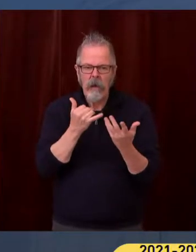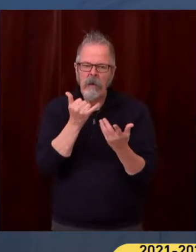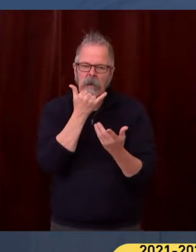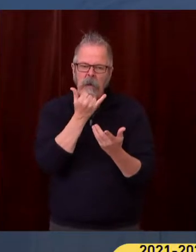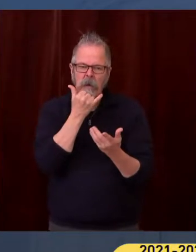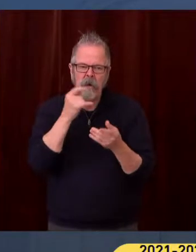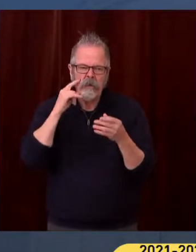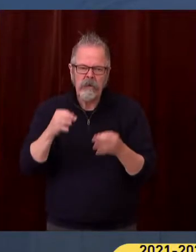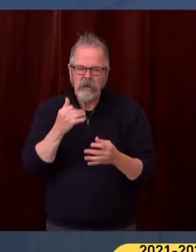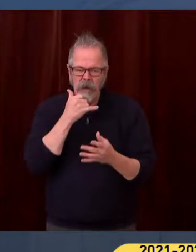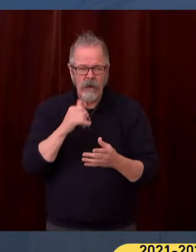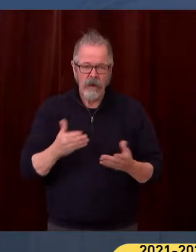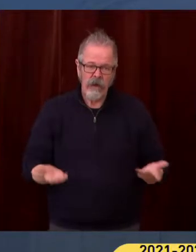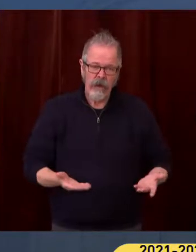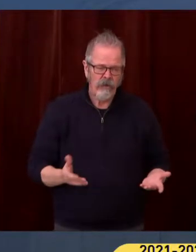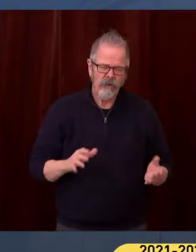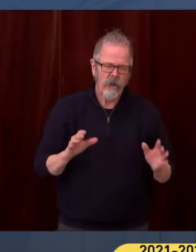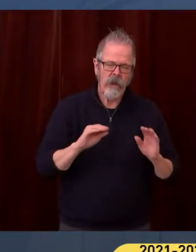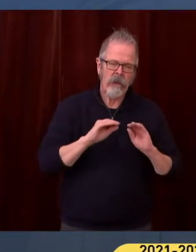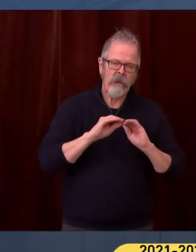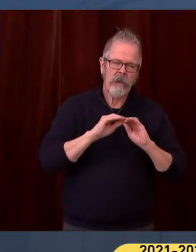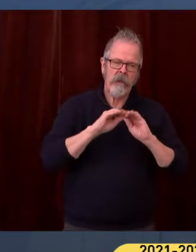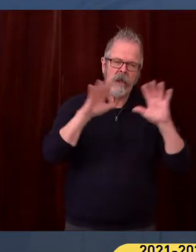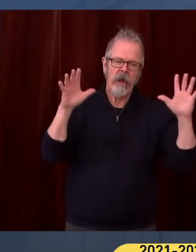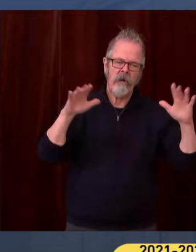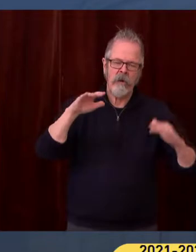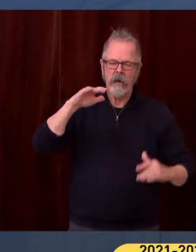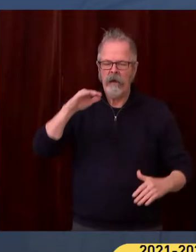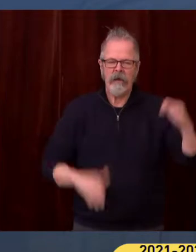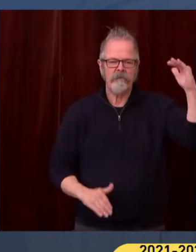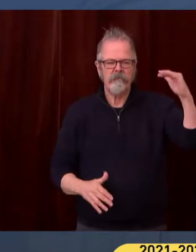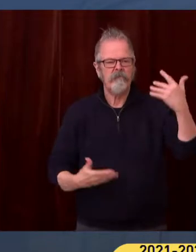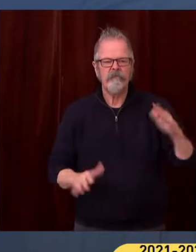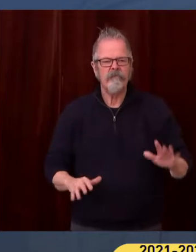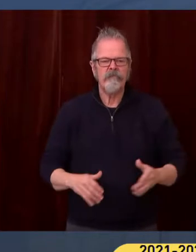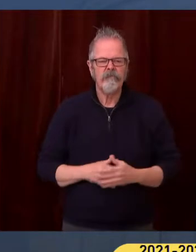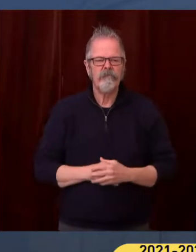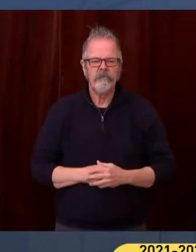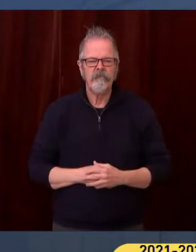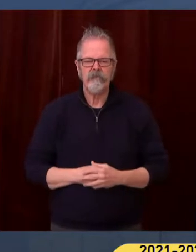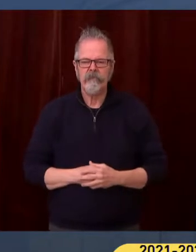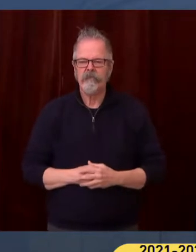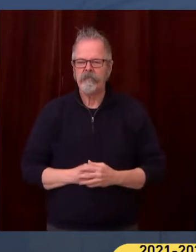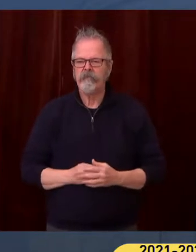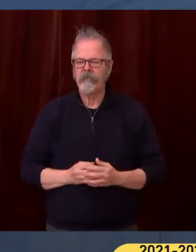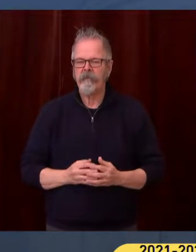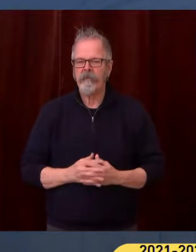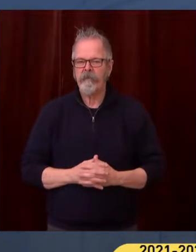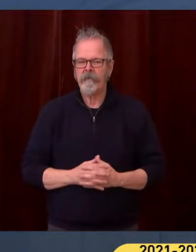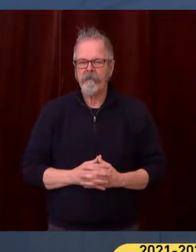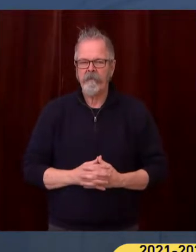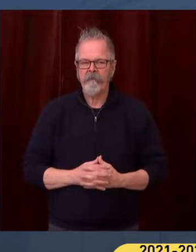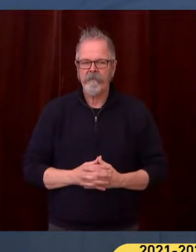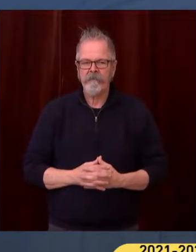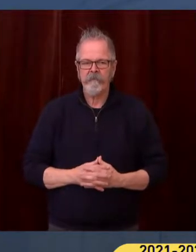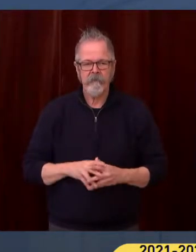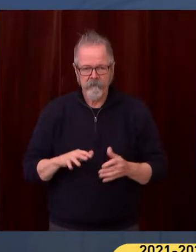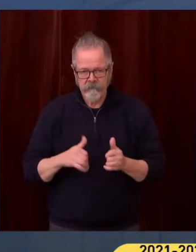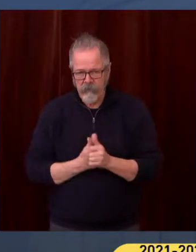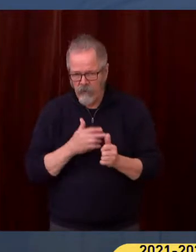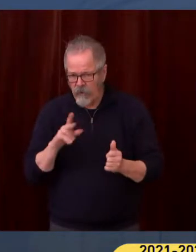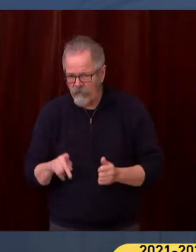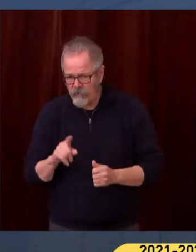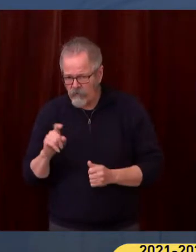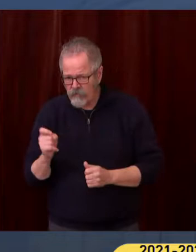Related to Washington health care workers receiving COVID vaccine today. Governor, your office has said that you'll wait your turn based on